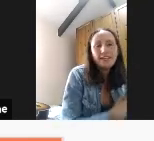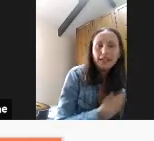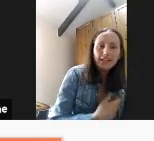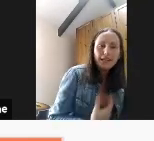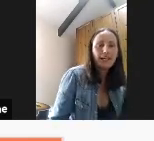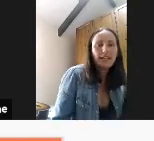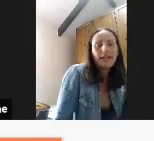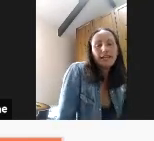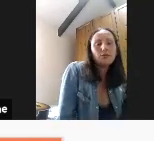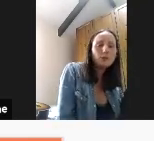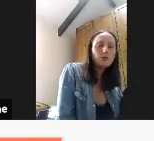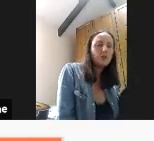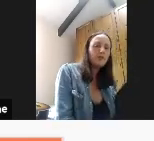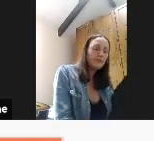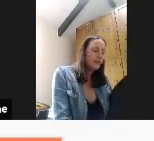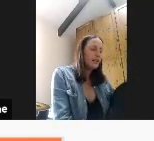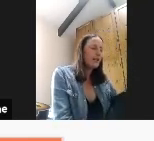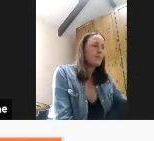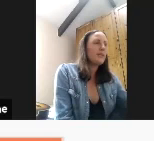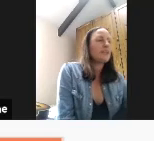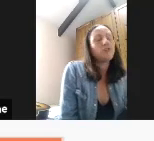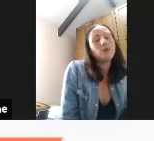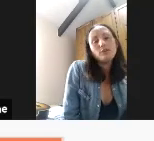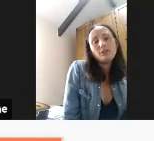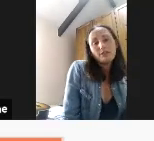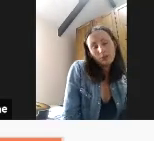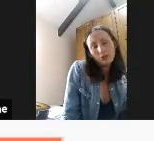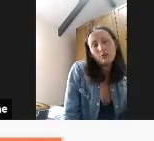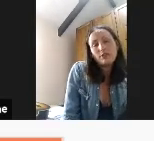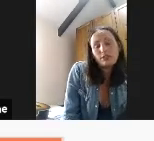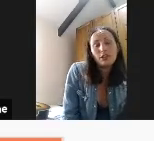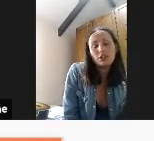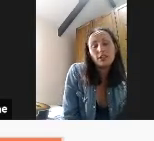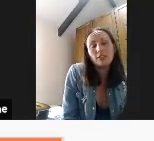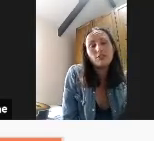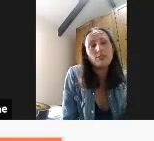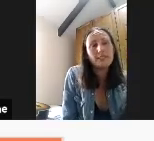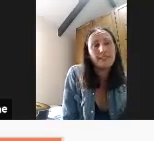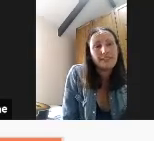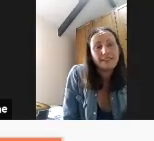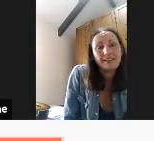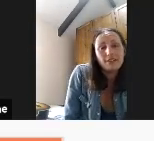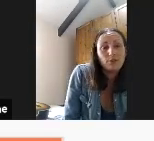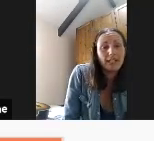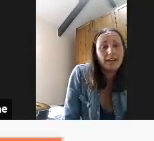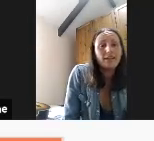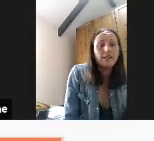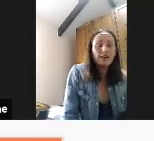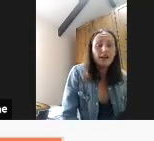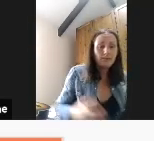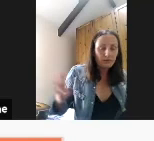community and also figuring out how to best contribute to research and contribute the data that